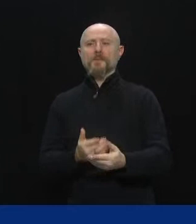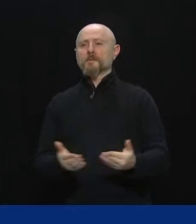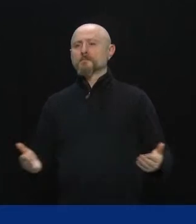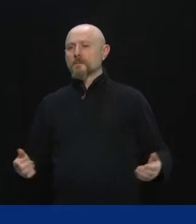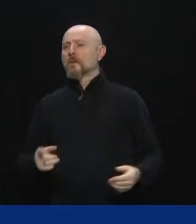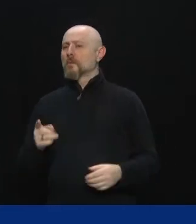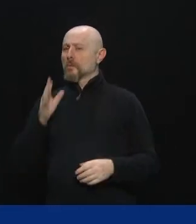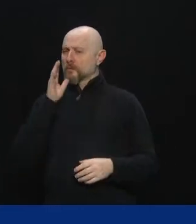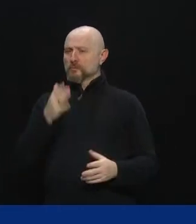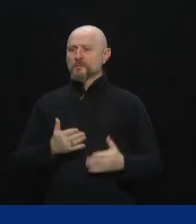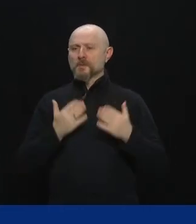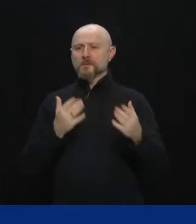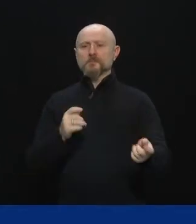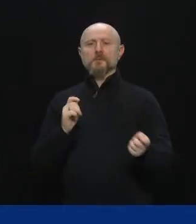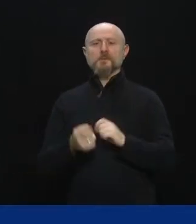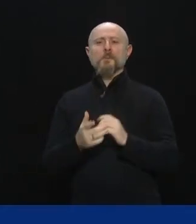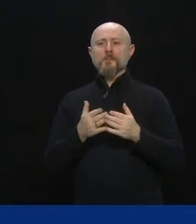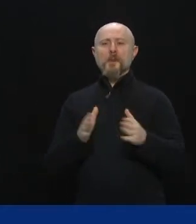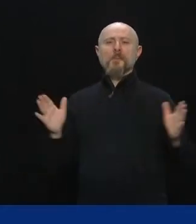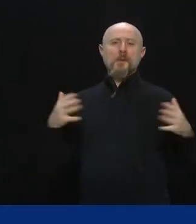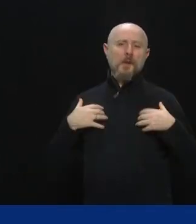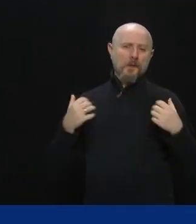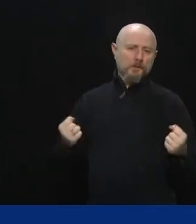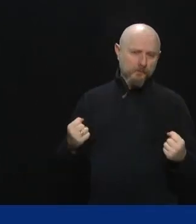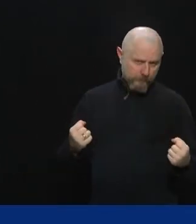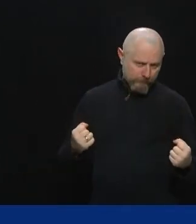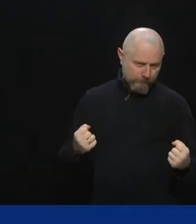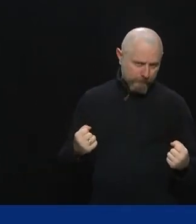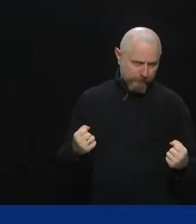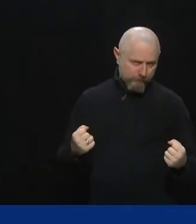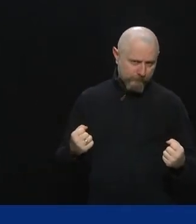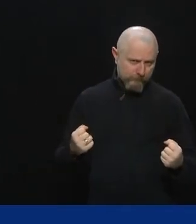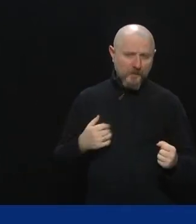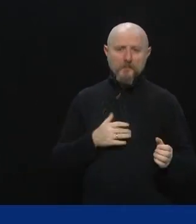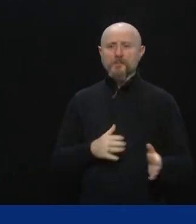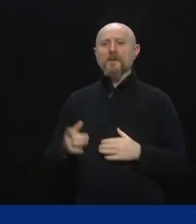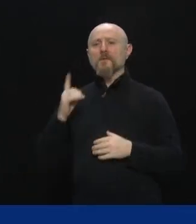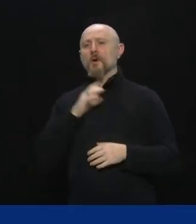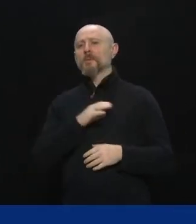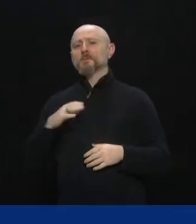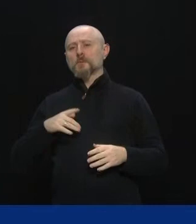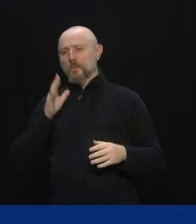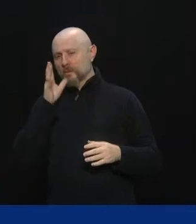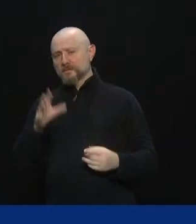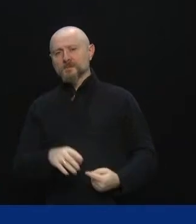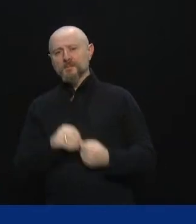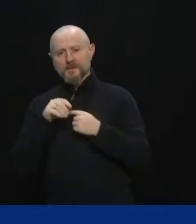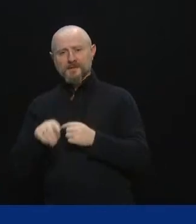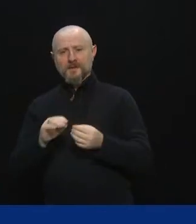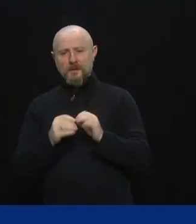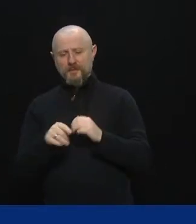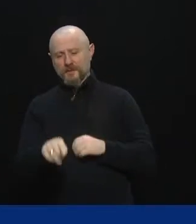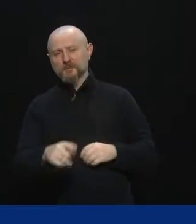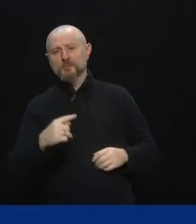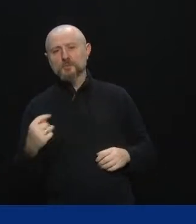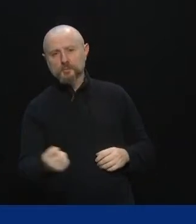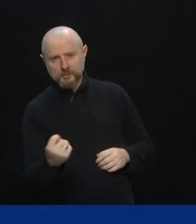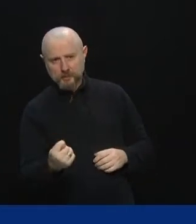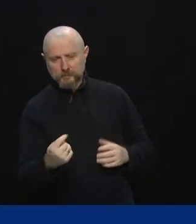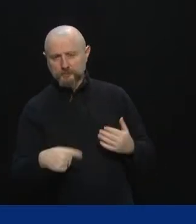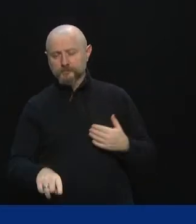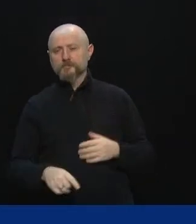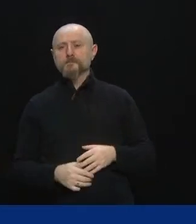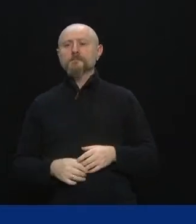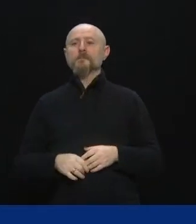this change to the Public Health and Health Planning Council. They're having a special meeting on Tuesday. Just so you know, any of these changes